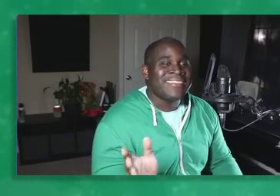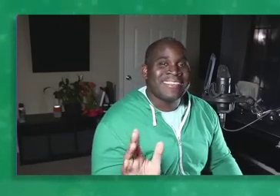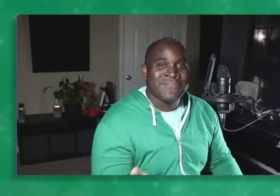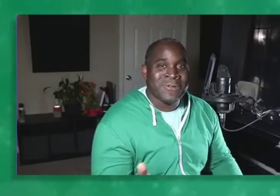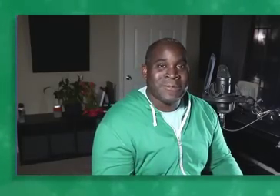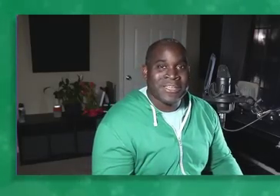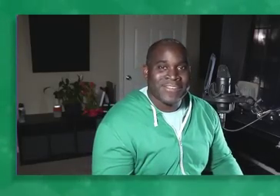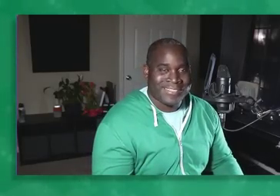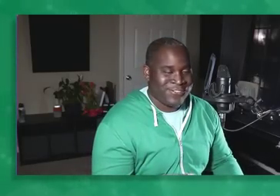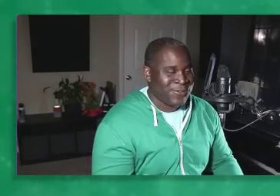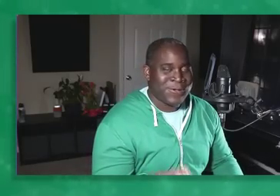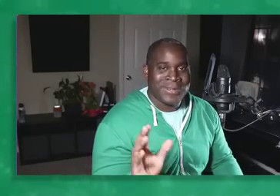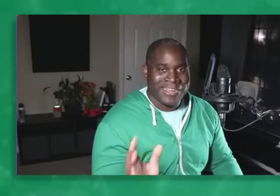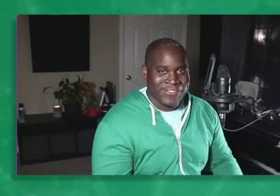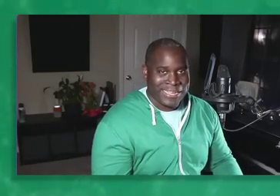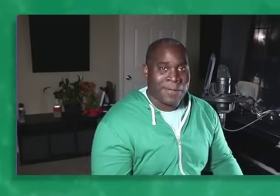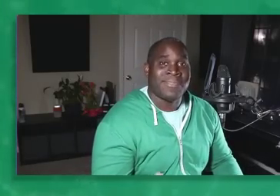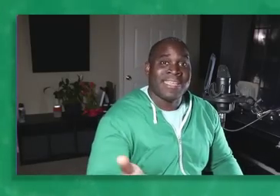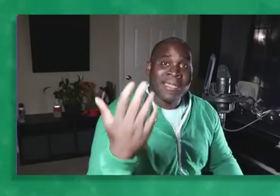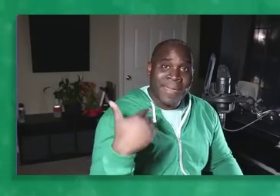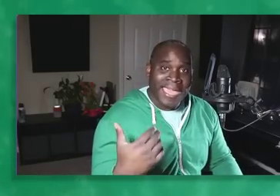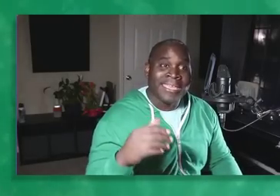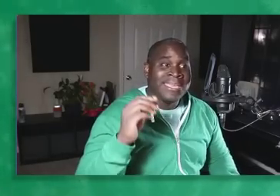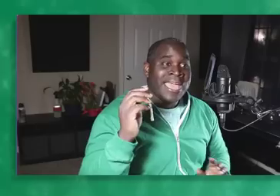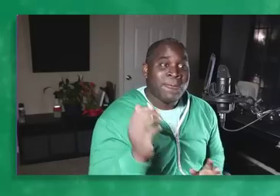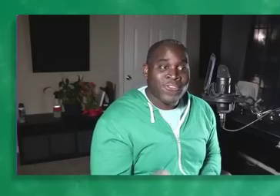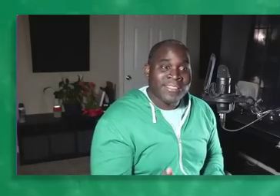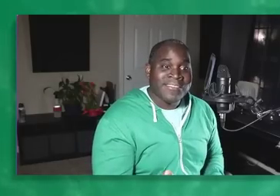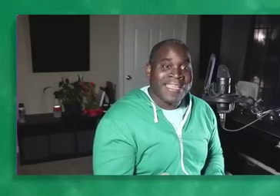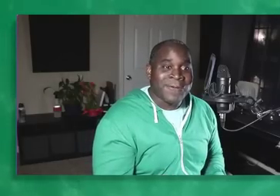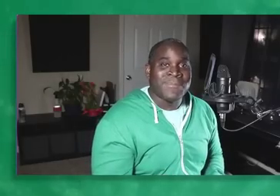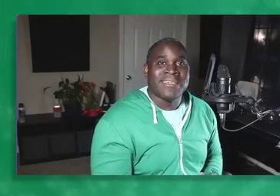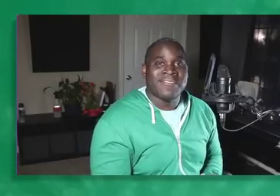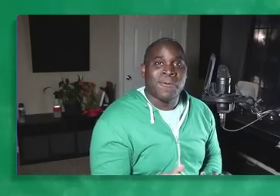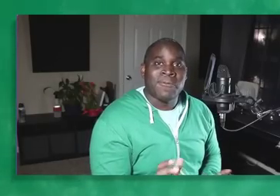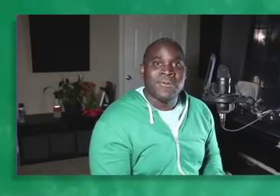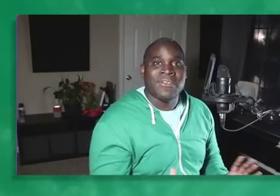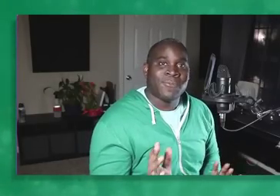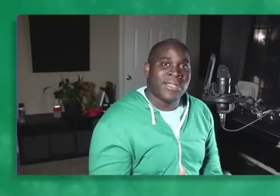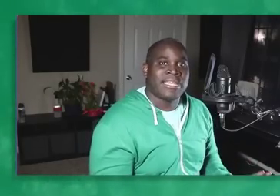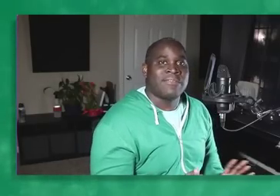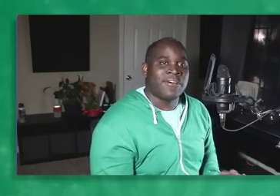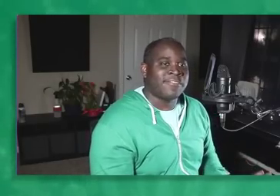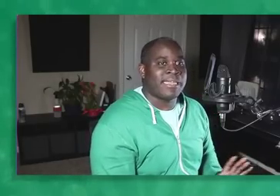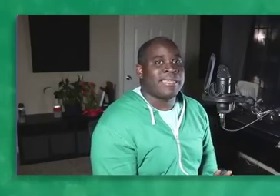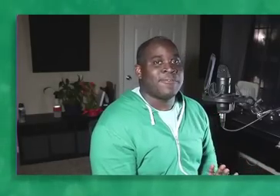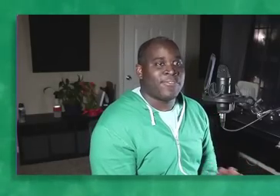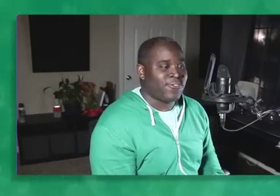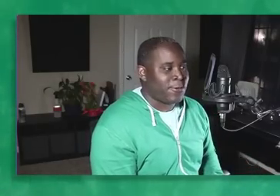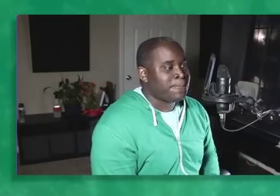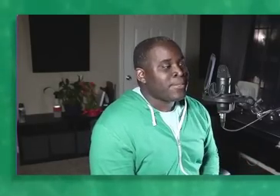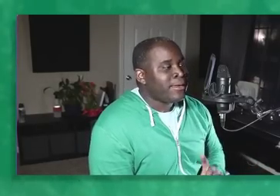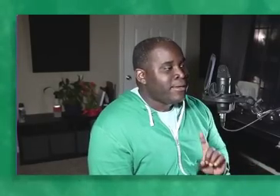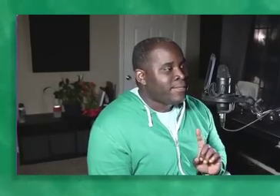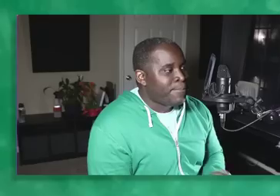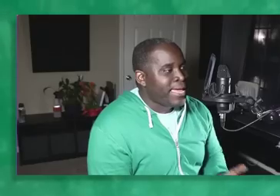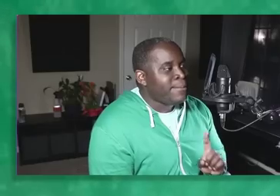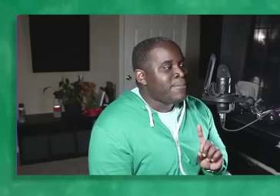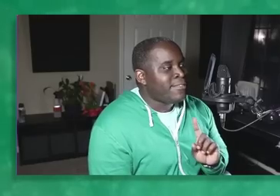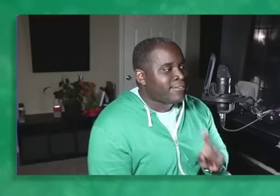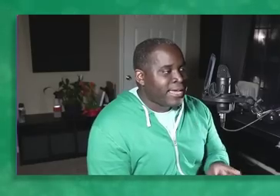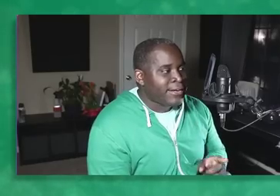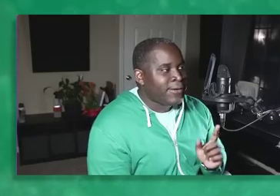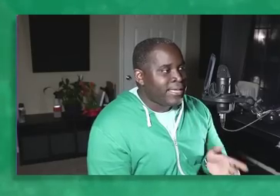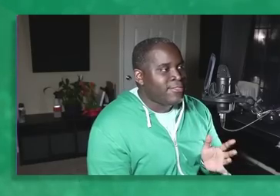So listen, if you really want to check out the show, go ahead and check it out. But then come back and check this out, because what we're doing is a breakdown of all the sign language in the show. The